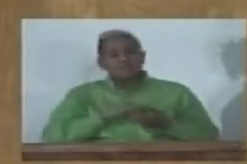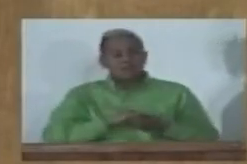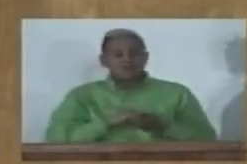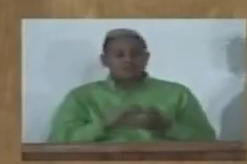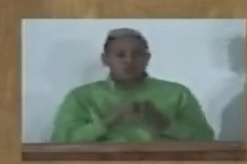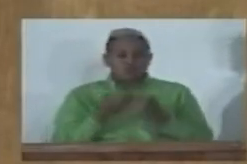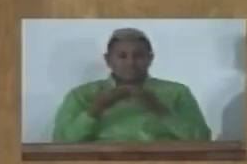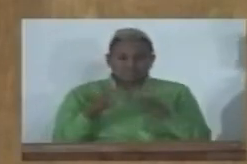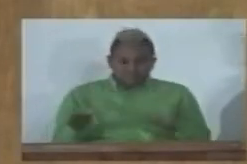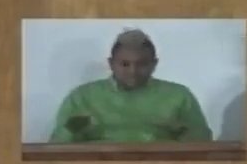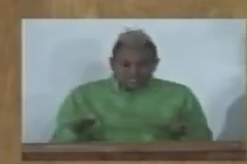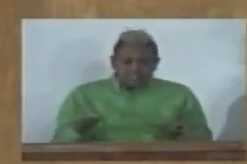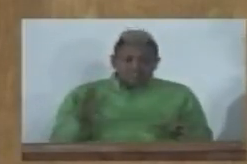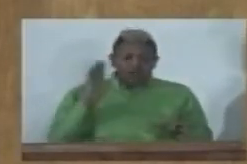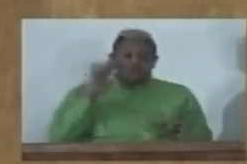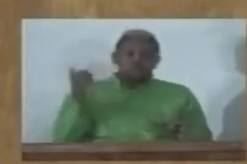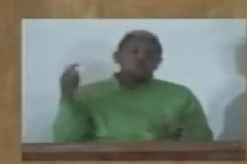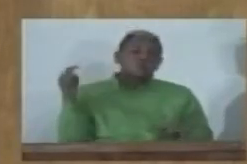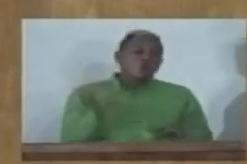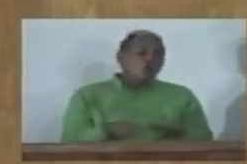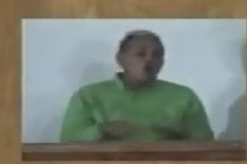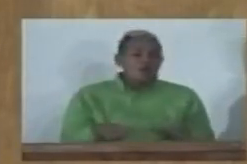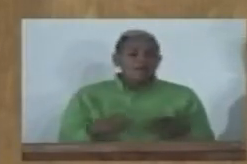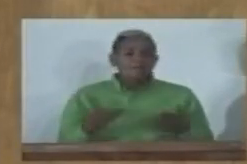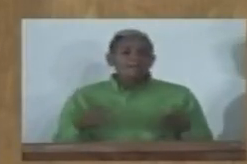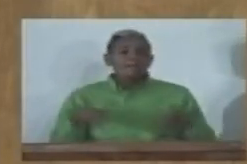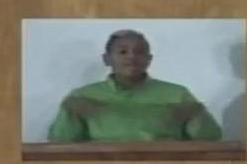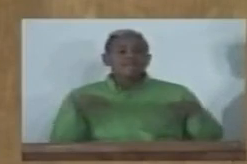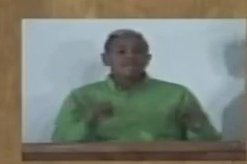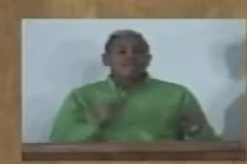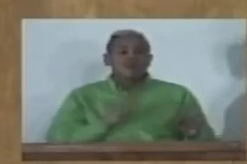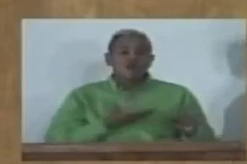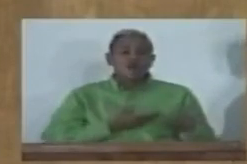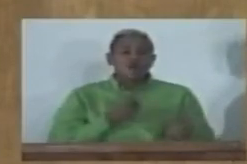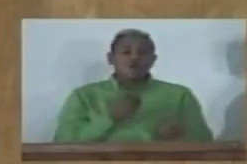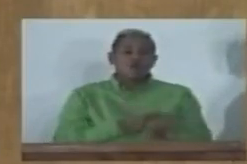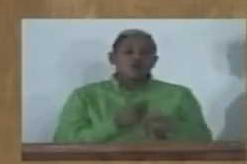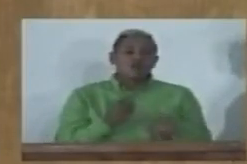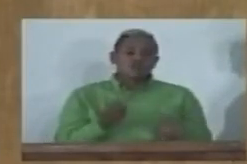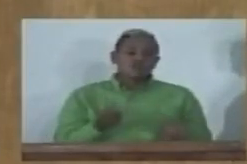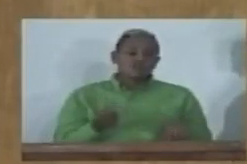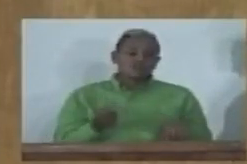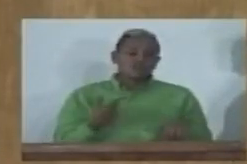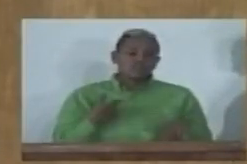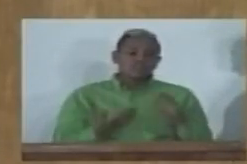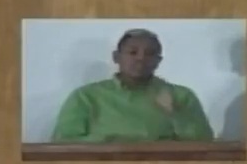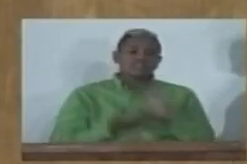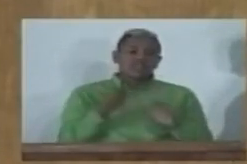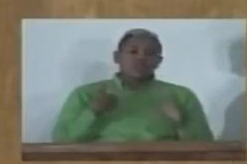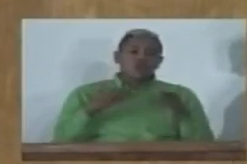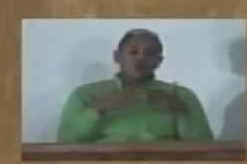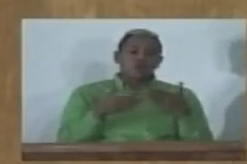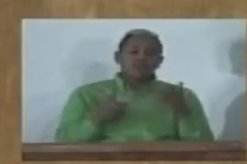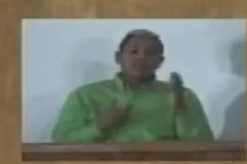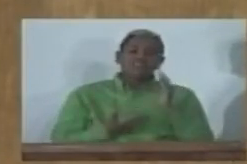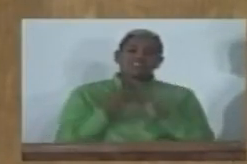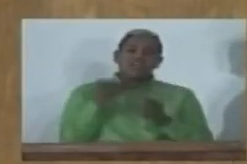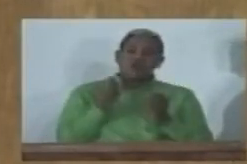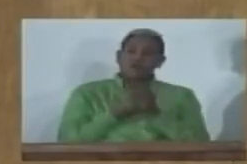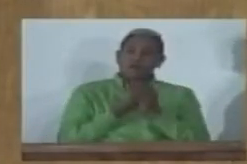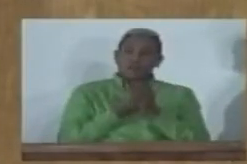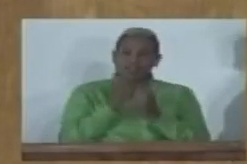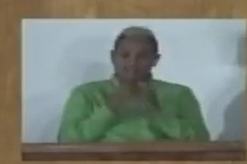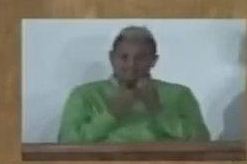split. Is it that they're just going to come, take our watch, or rather take out our wallet and take our money and fix it